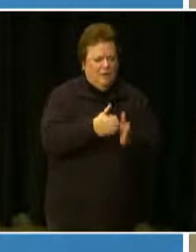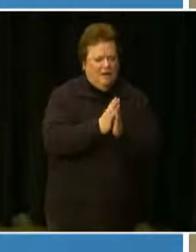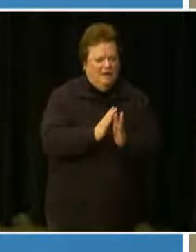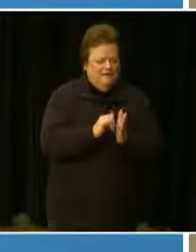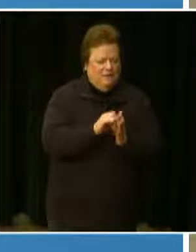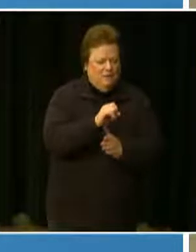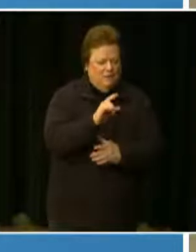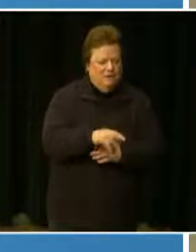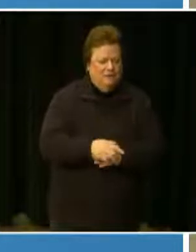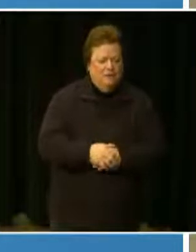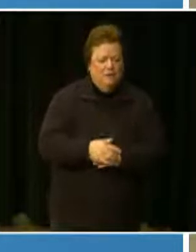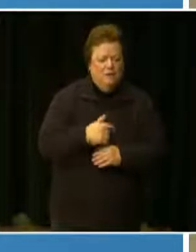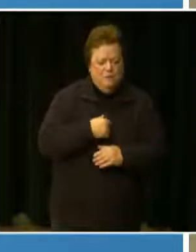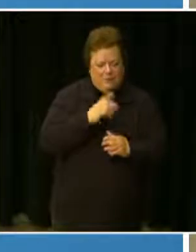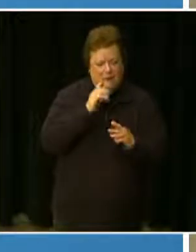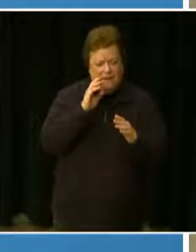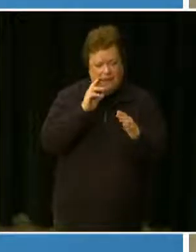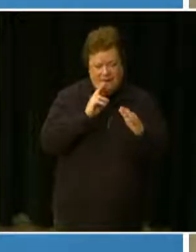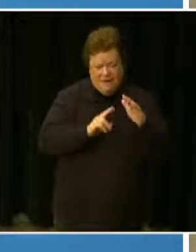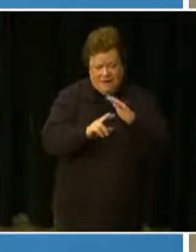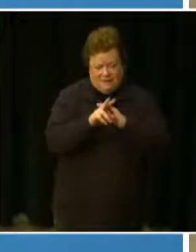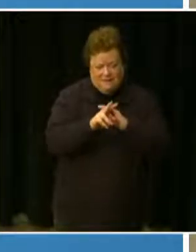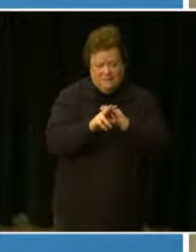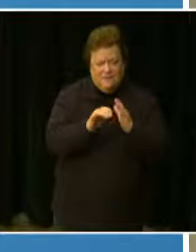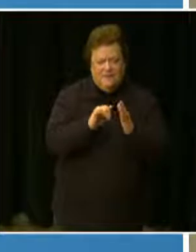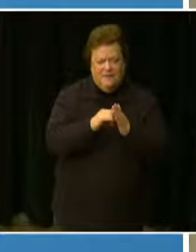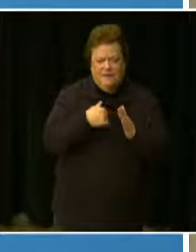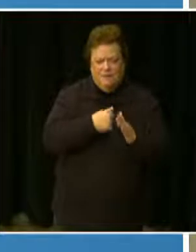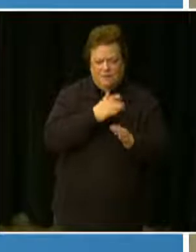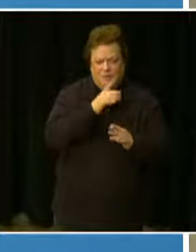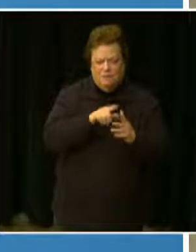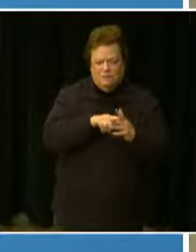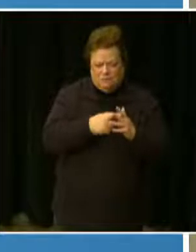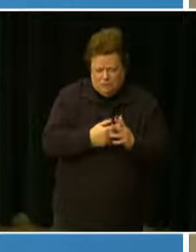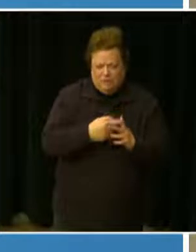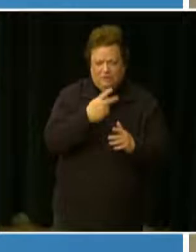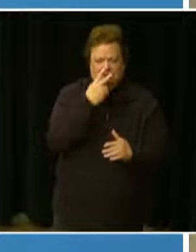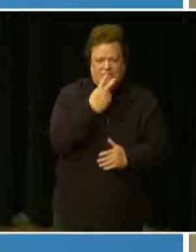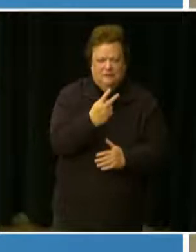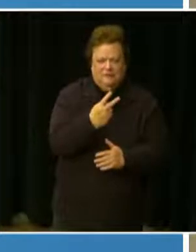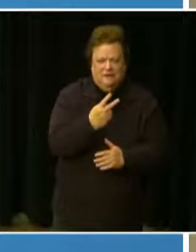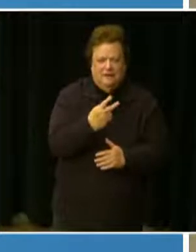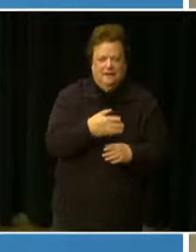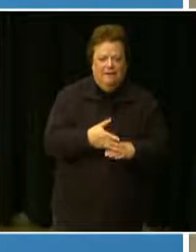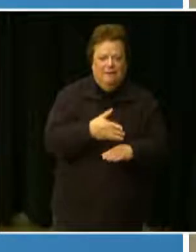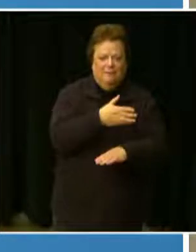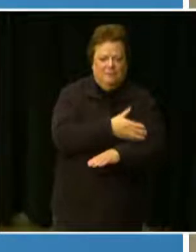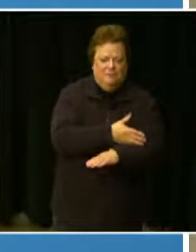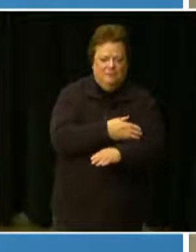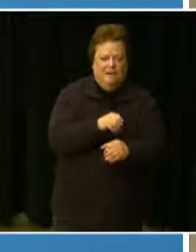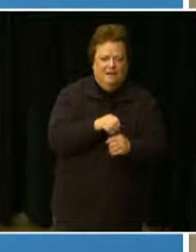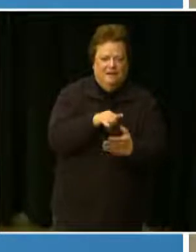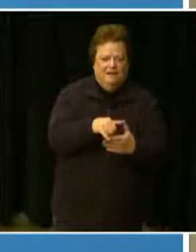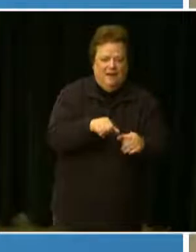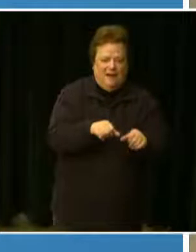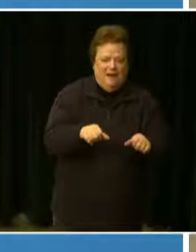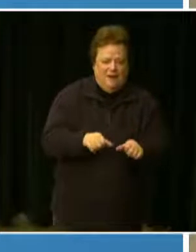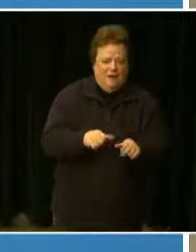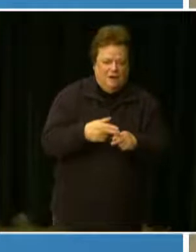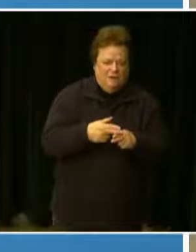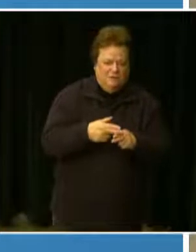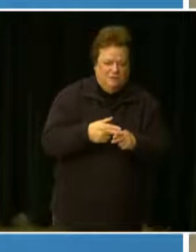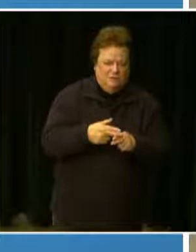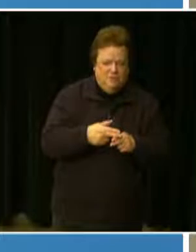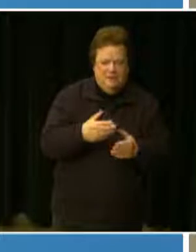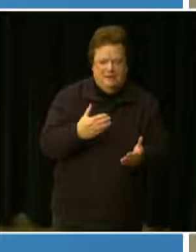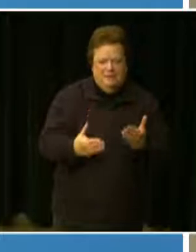do anticipate that we'll start seeing an improvement in that area soon. Probably it